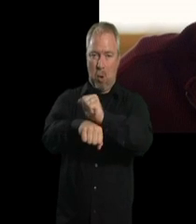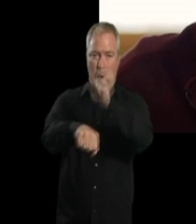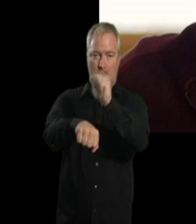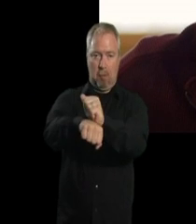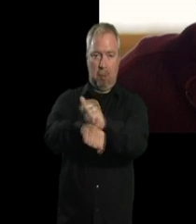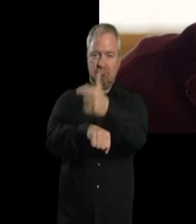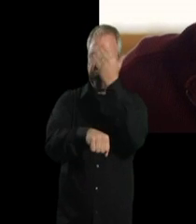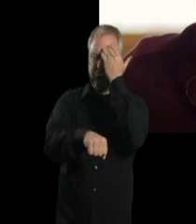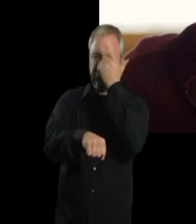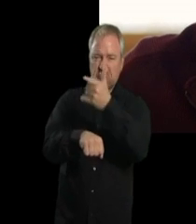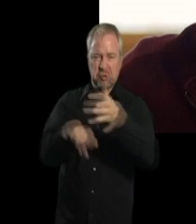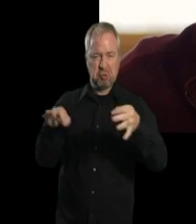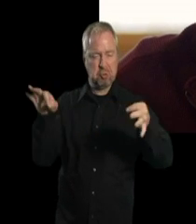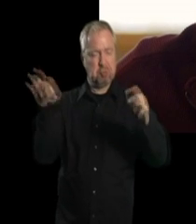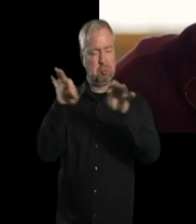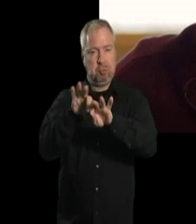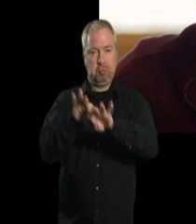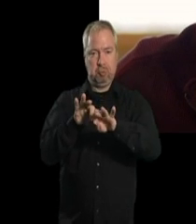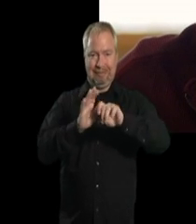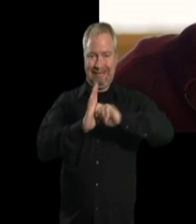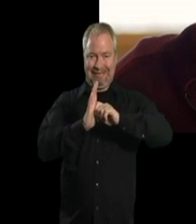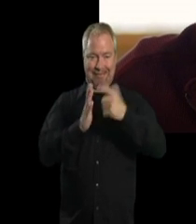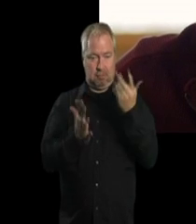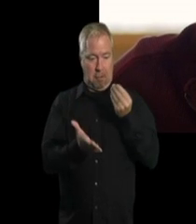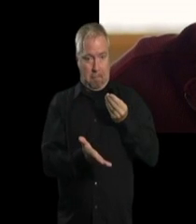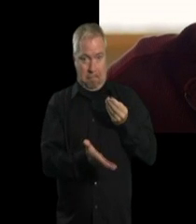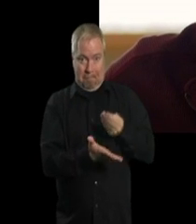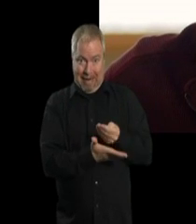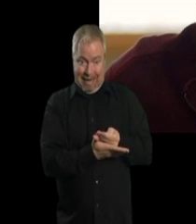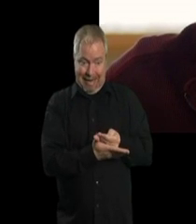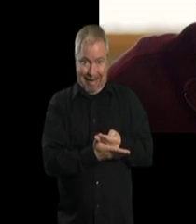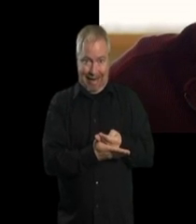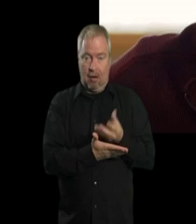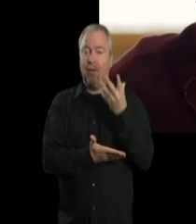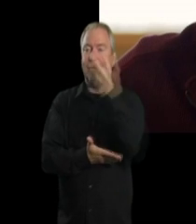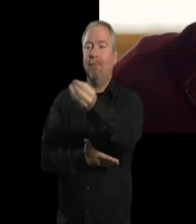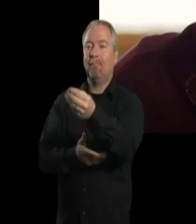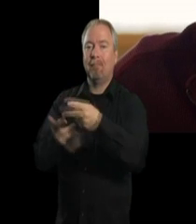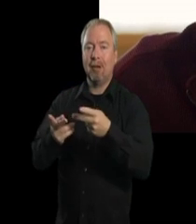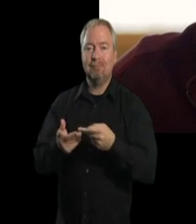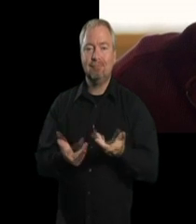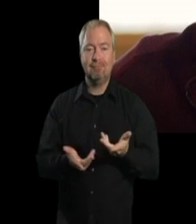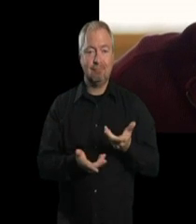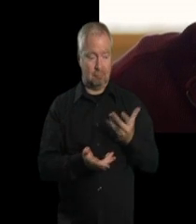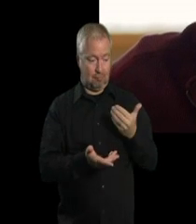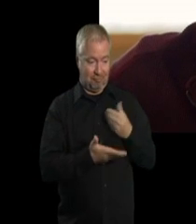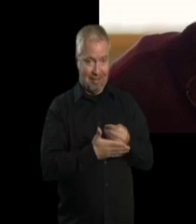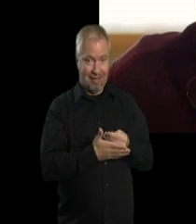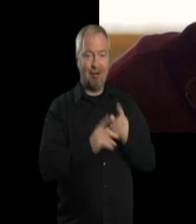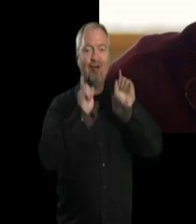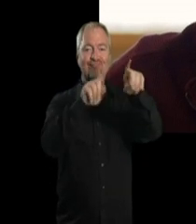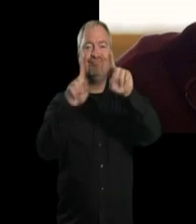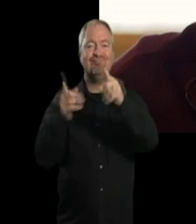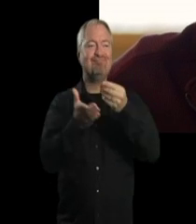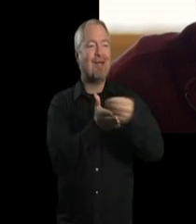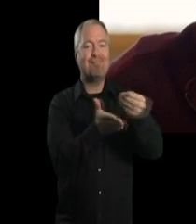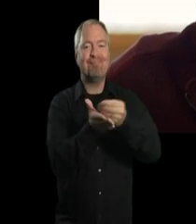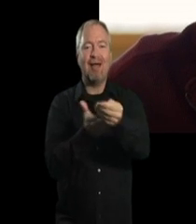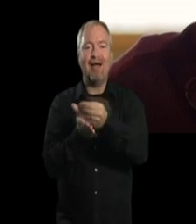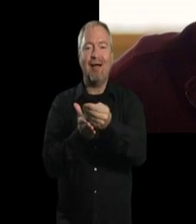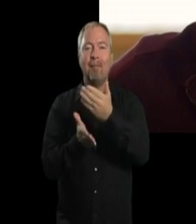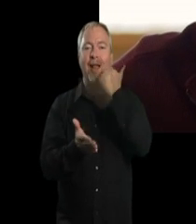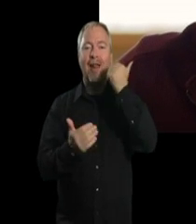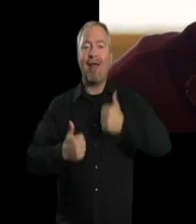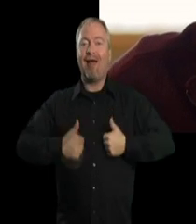is employment. And that is the key to so much. If you have money, you can go places. You can buy things. You can find a better place to